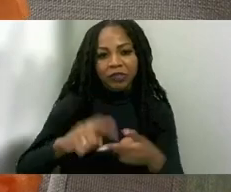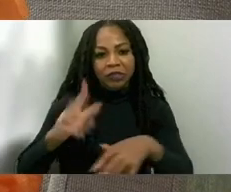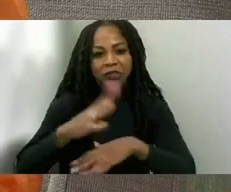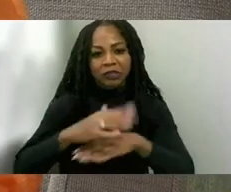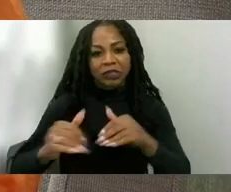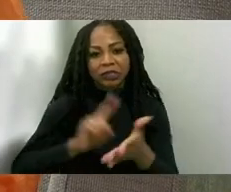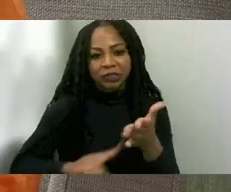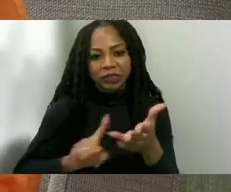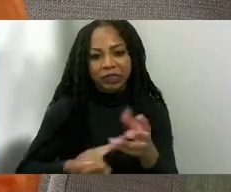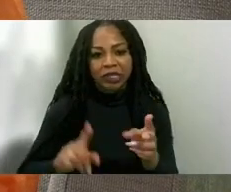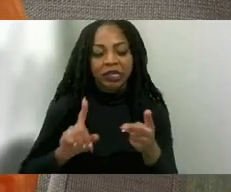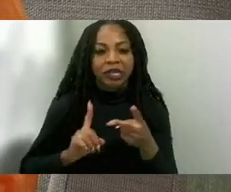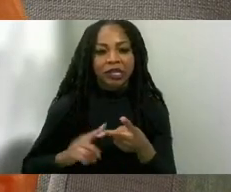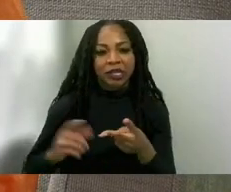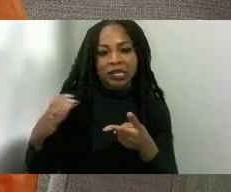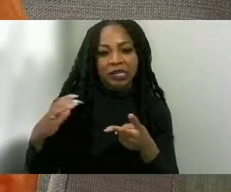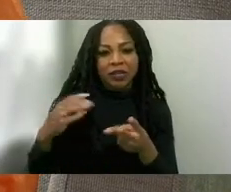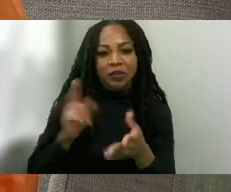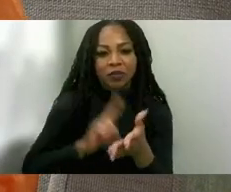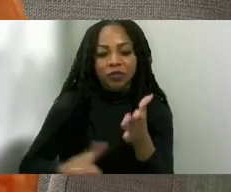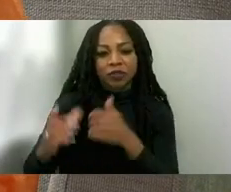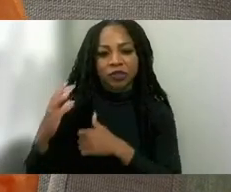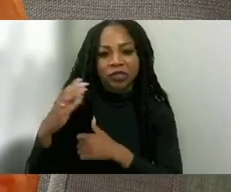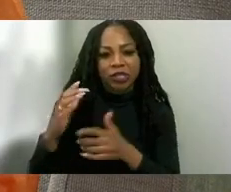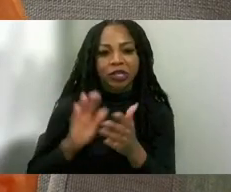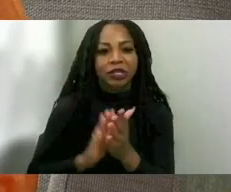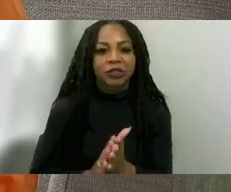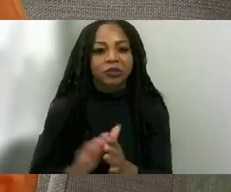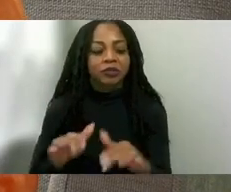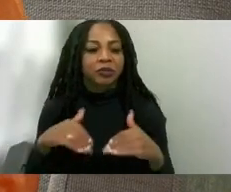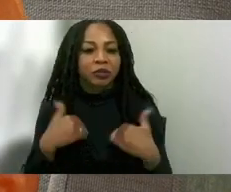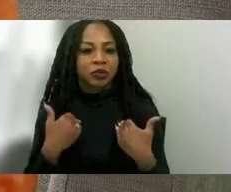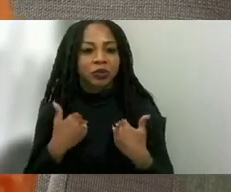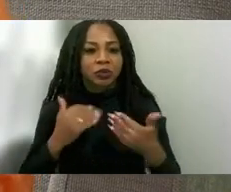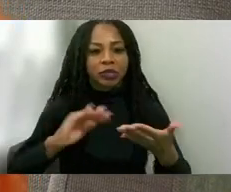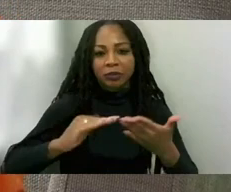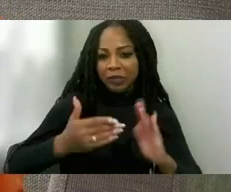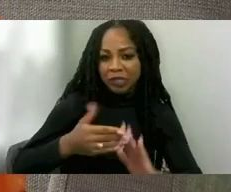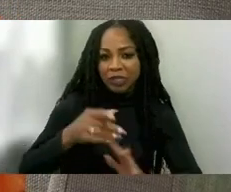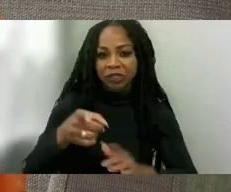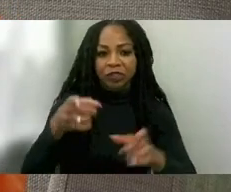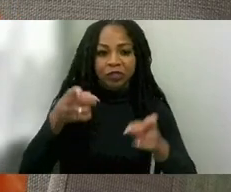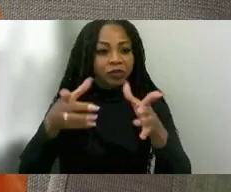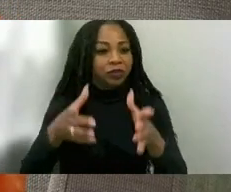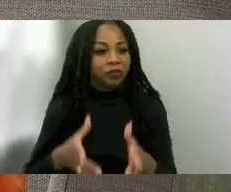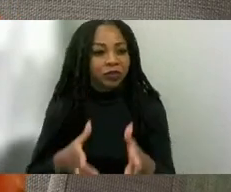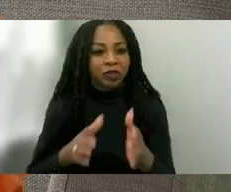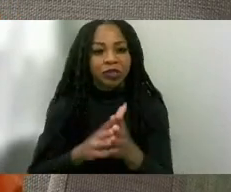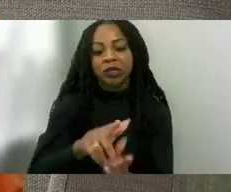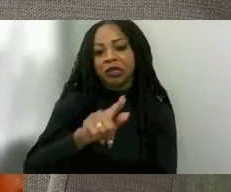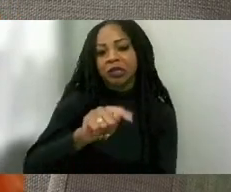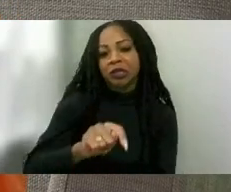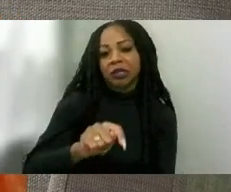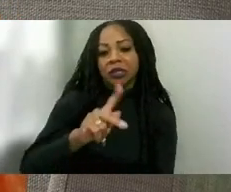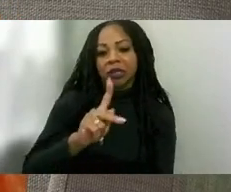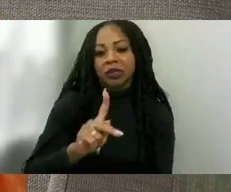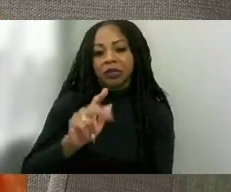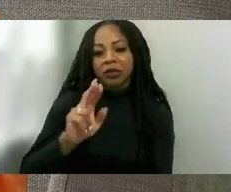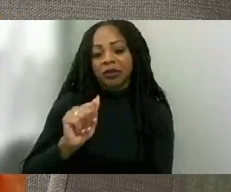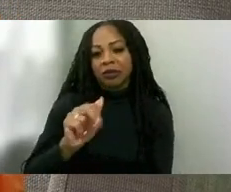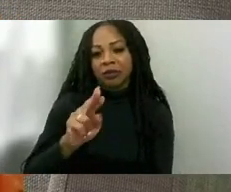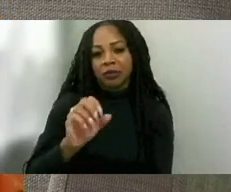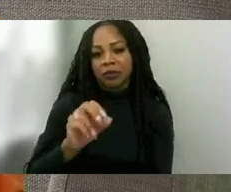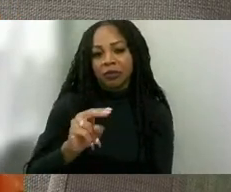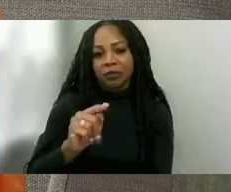Indigenous methodologies with youth and communities. She's the director of the Tikaranto Circle Lab, which does